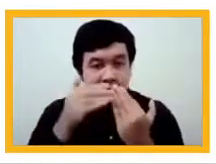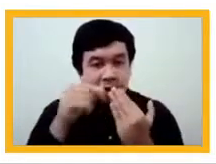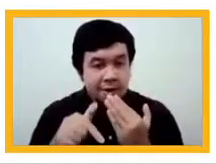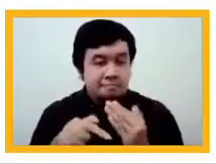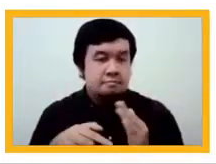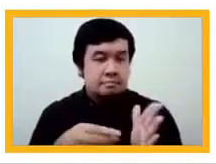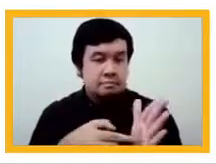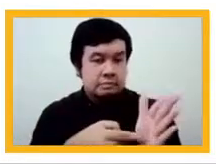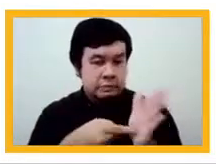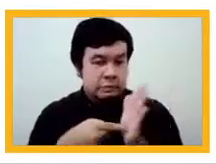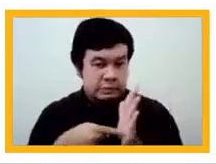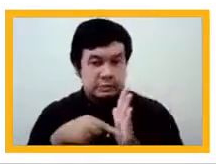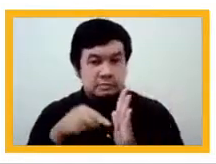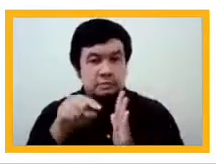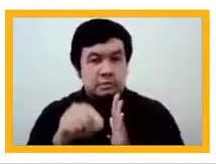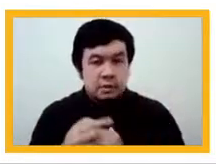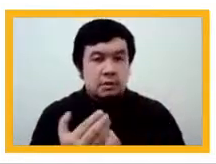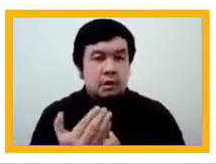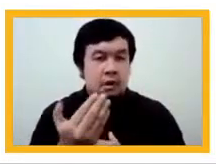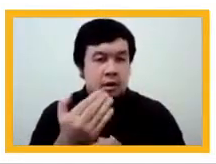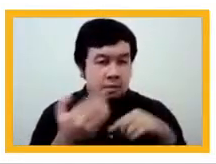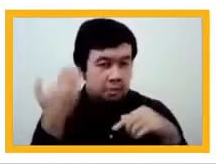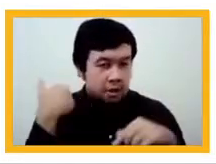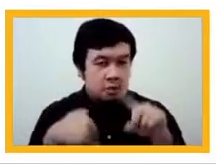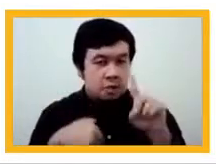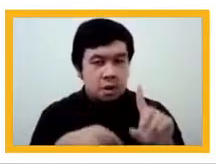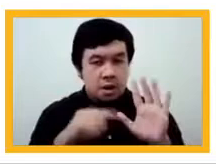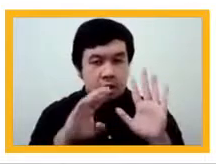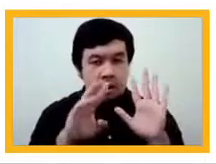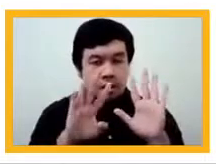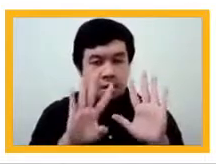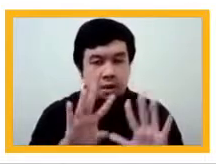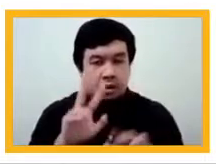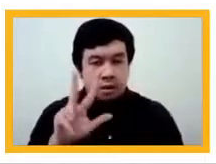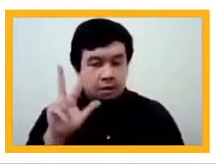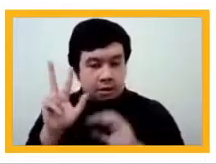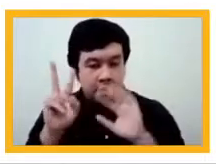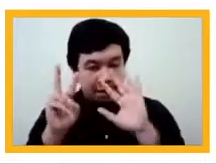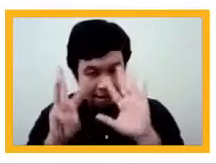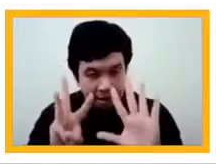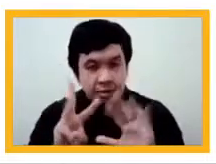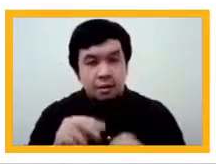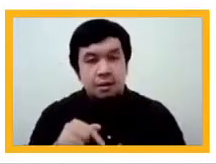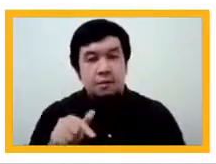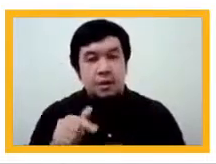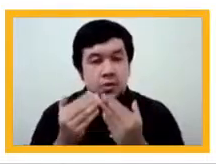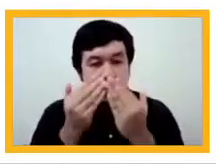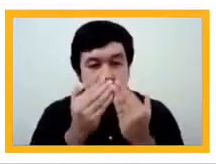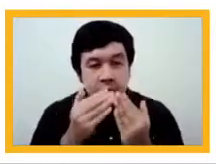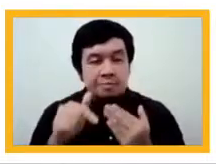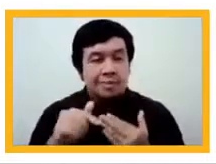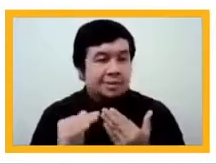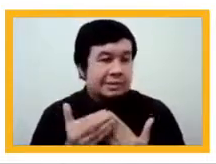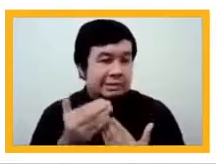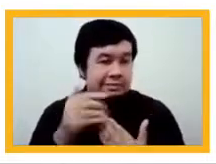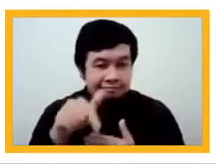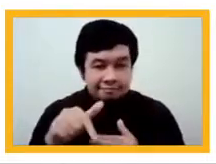1938, and the vocational schools become much more widely accepted.